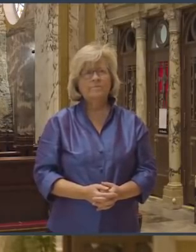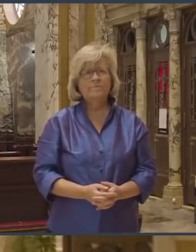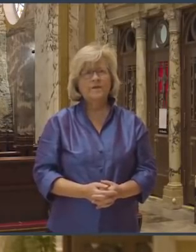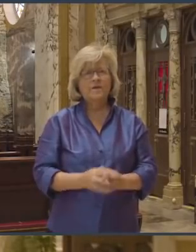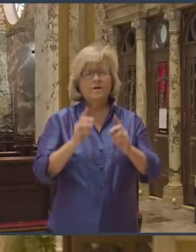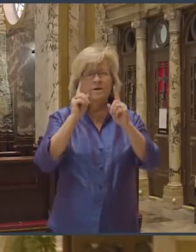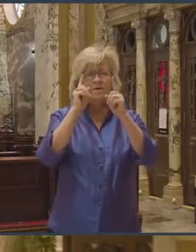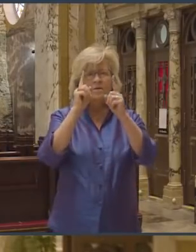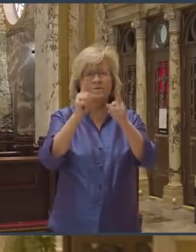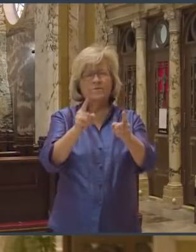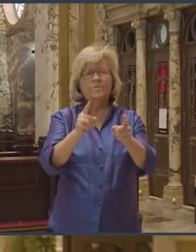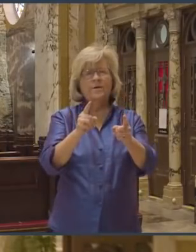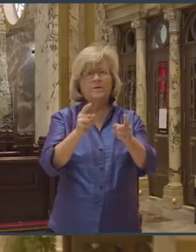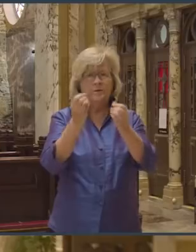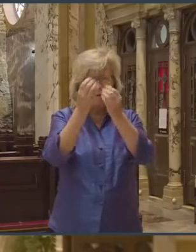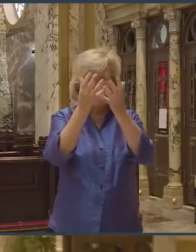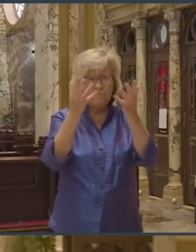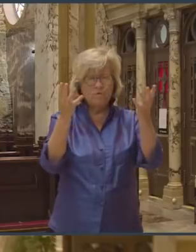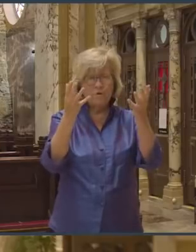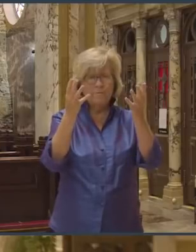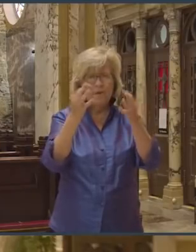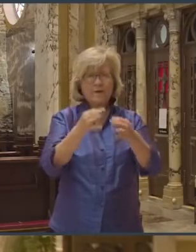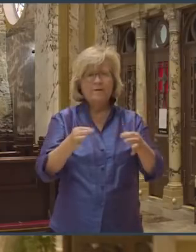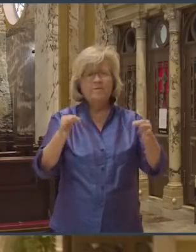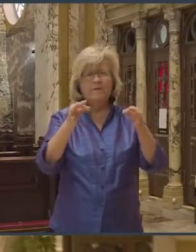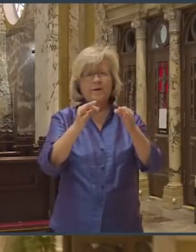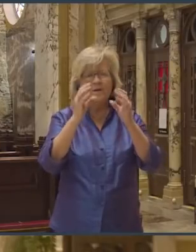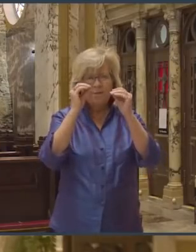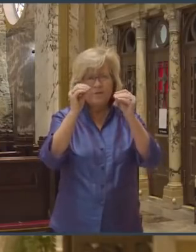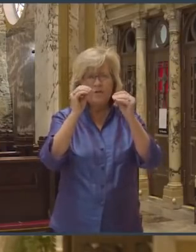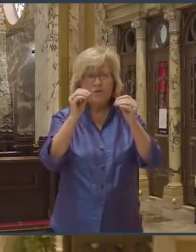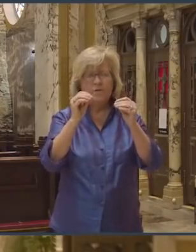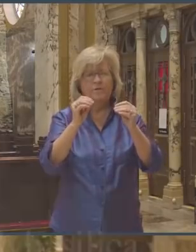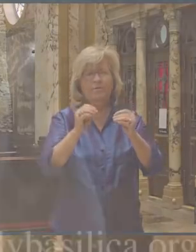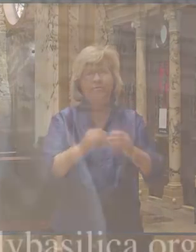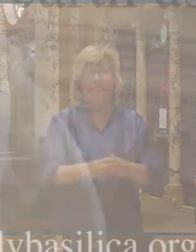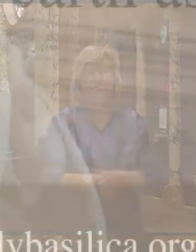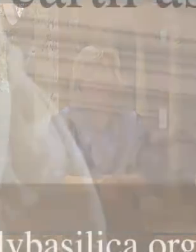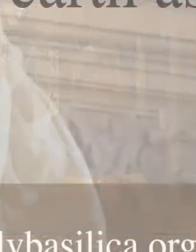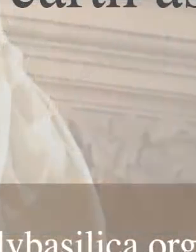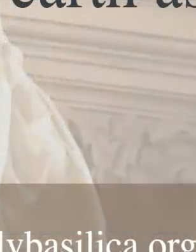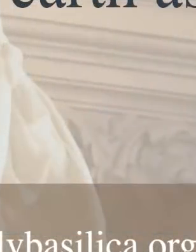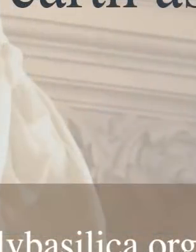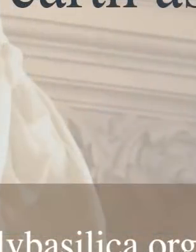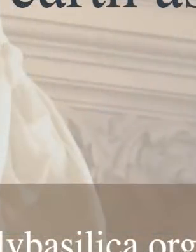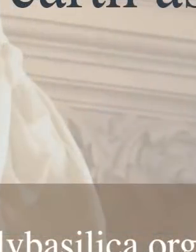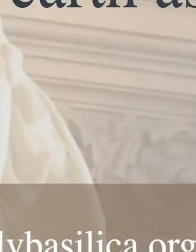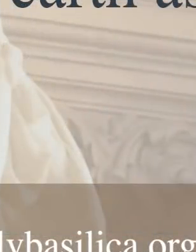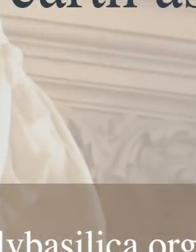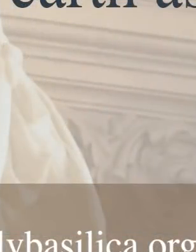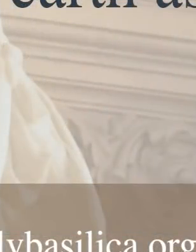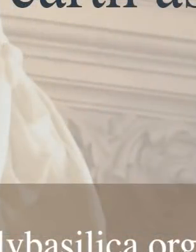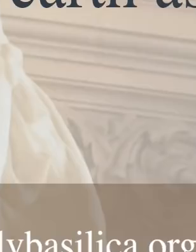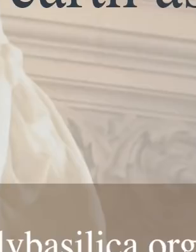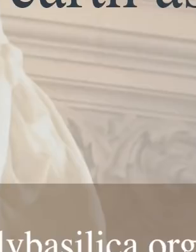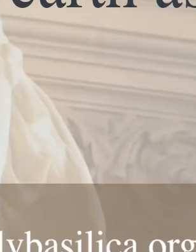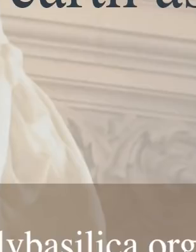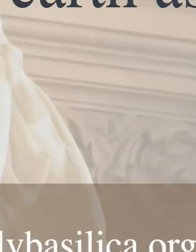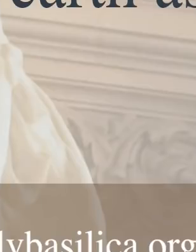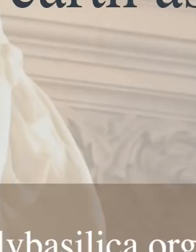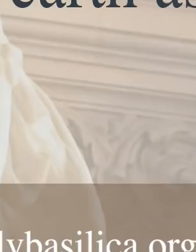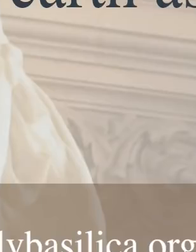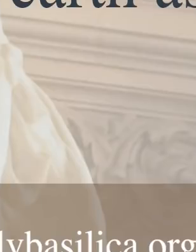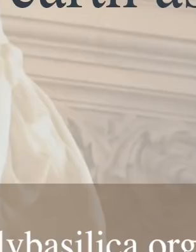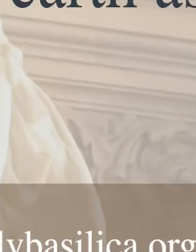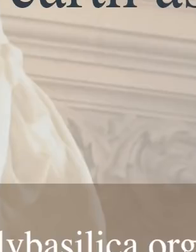At the Savior's command and formed by divine teaching, we dare to say, Our Father, who art in heaven,